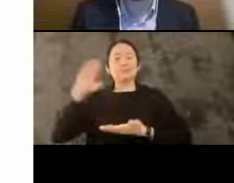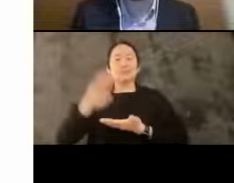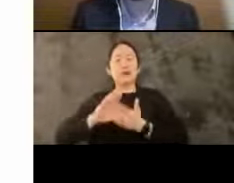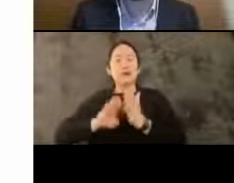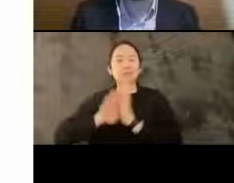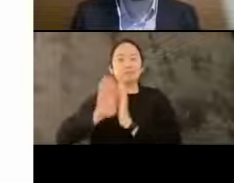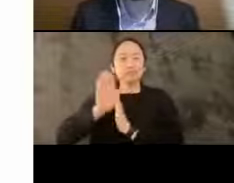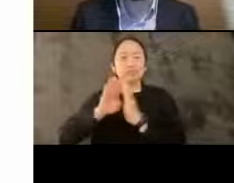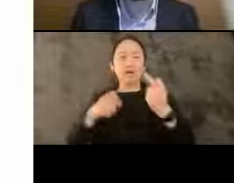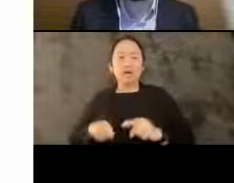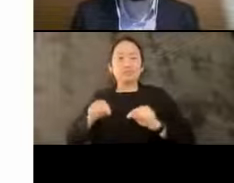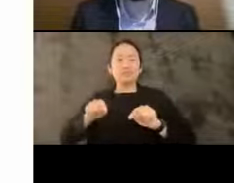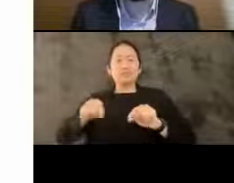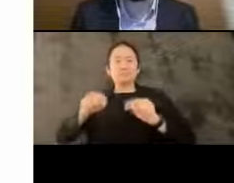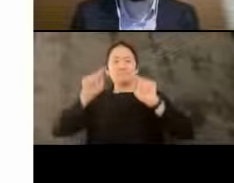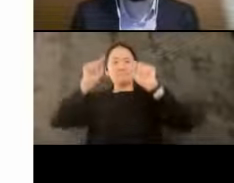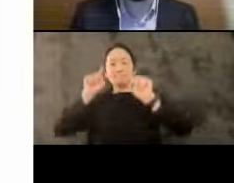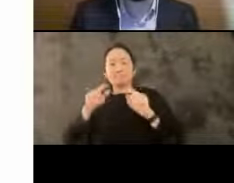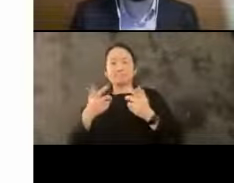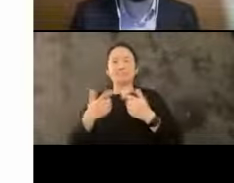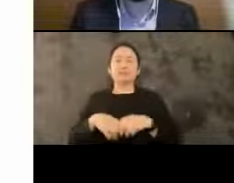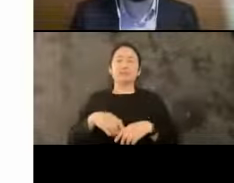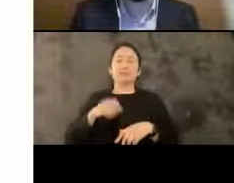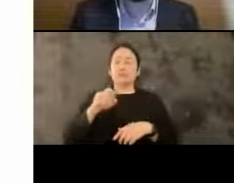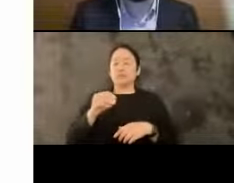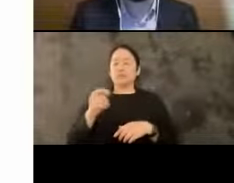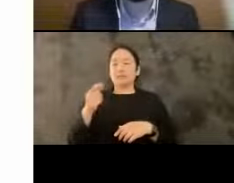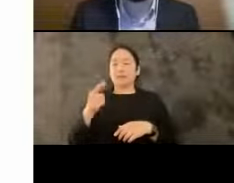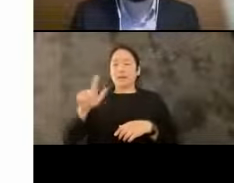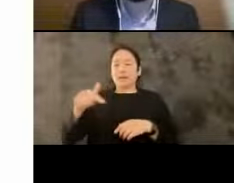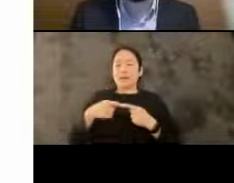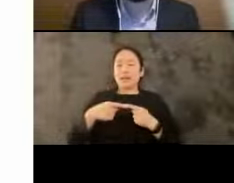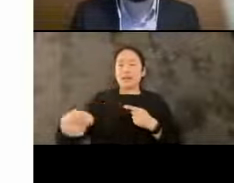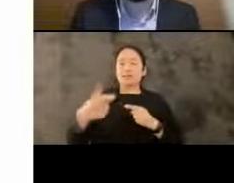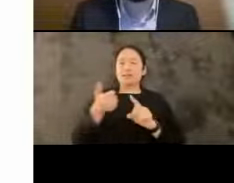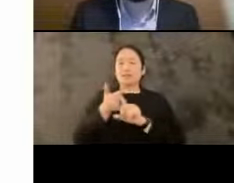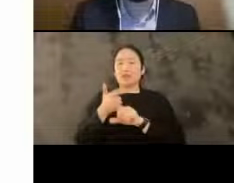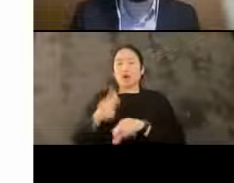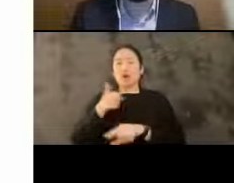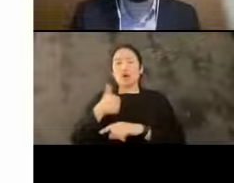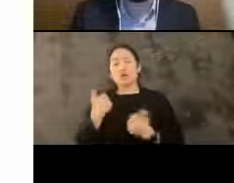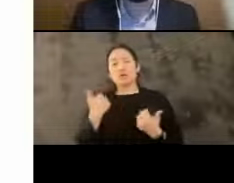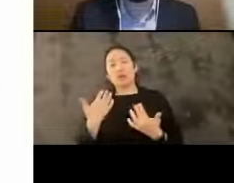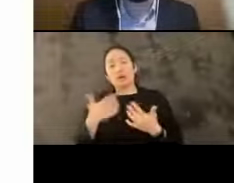and the length is, it gets a little longer to those destinations. So we've carried those forward,